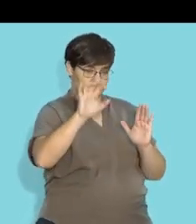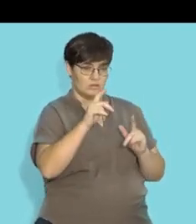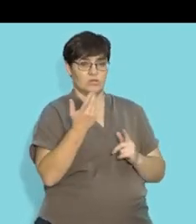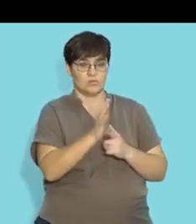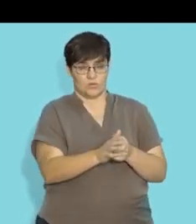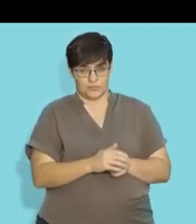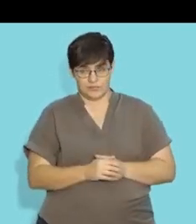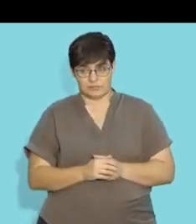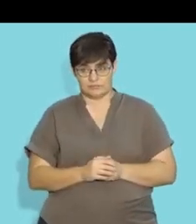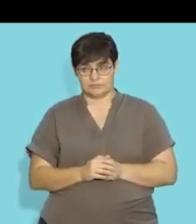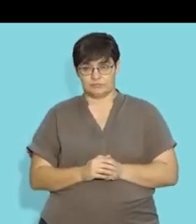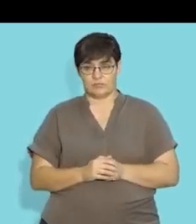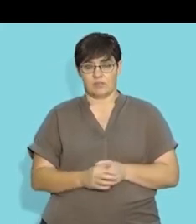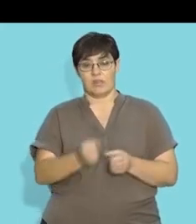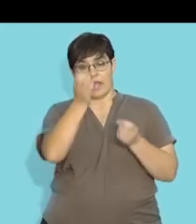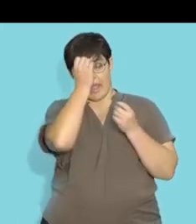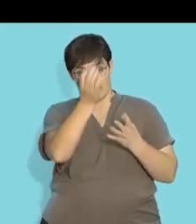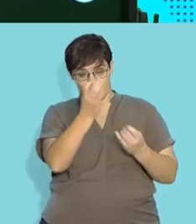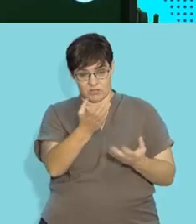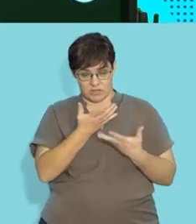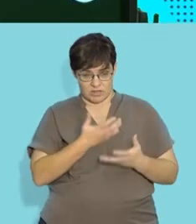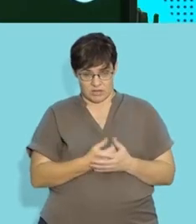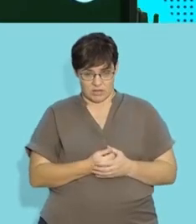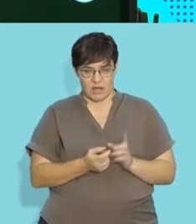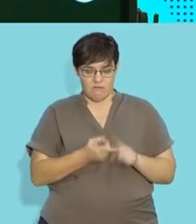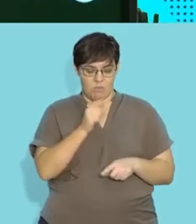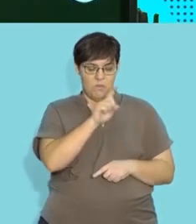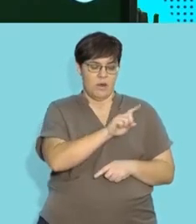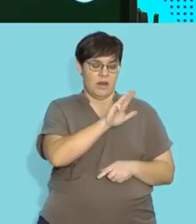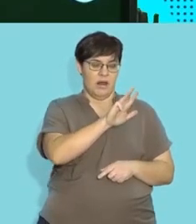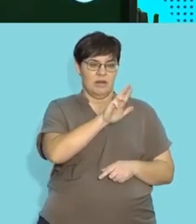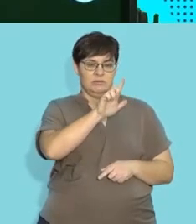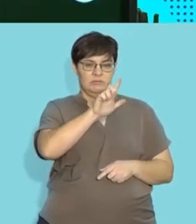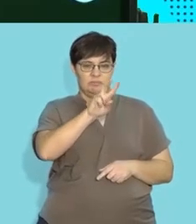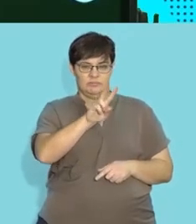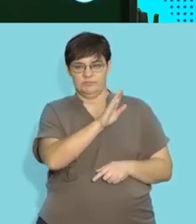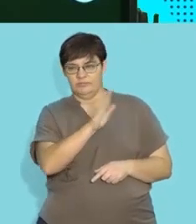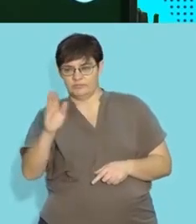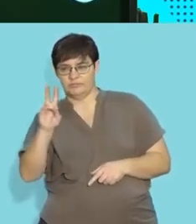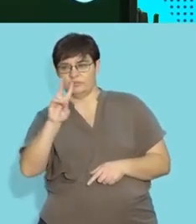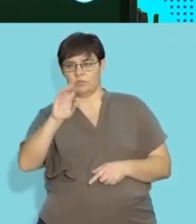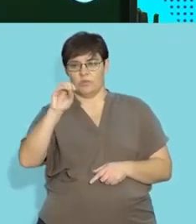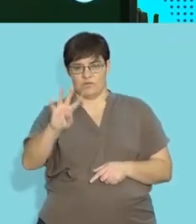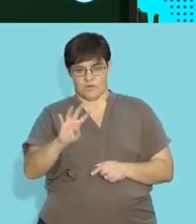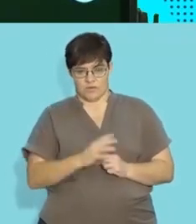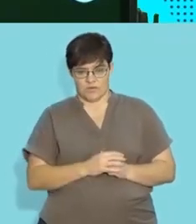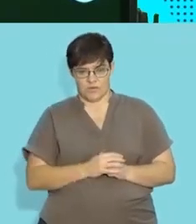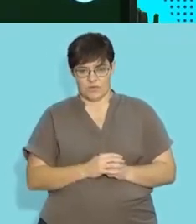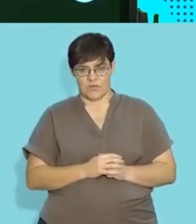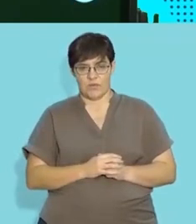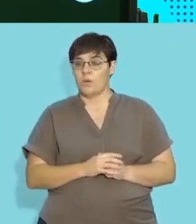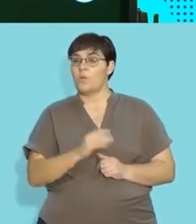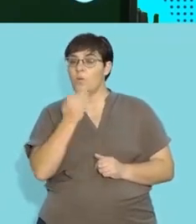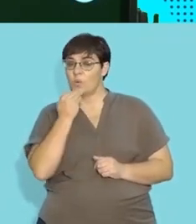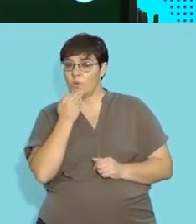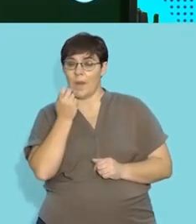okay? So here we have data from 1972 to 2004, but